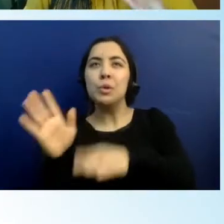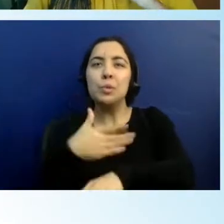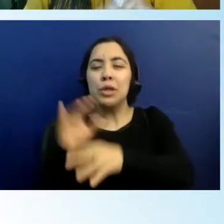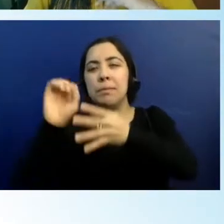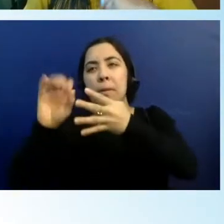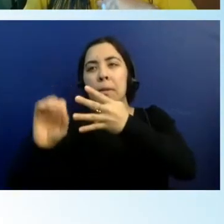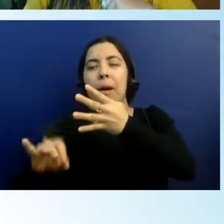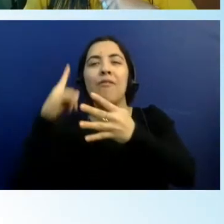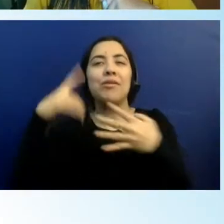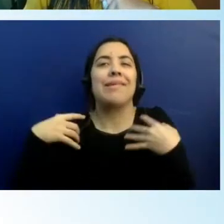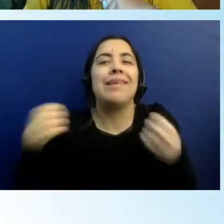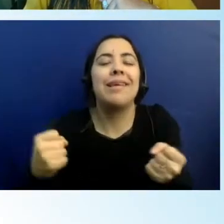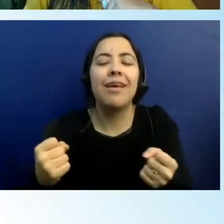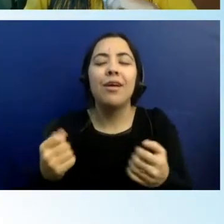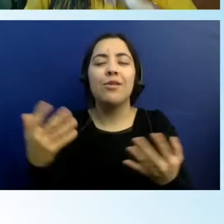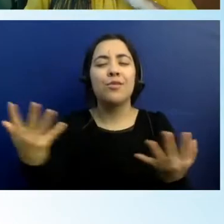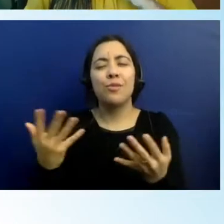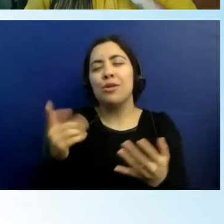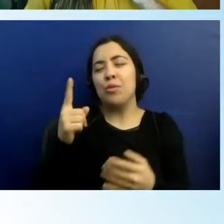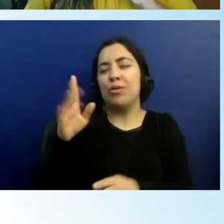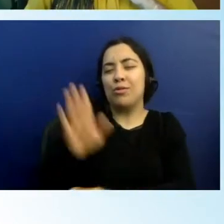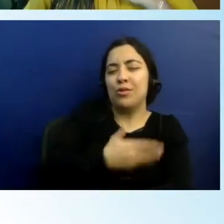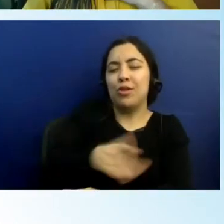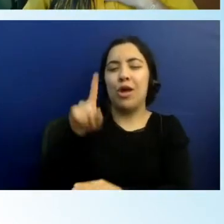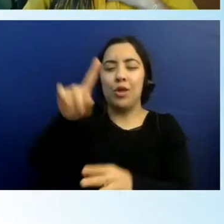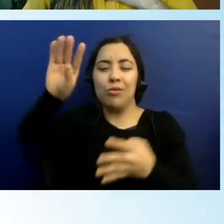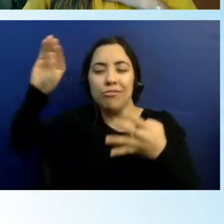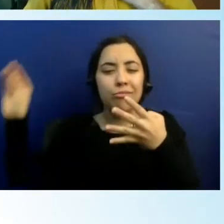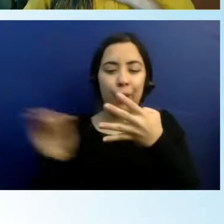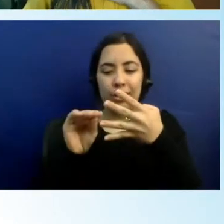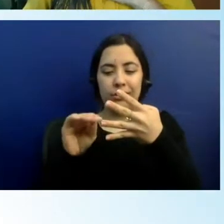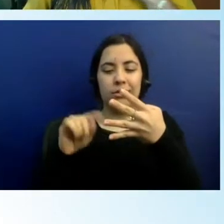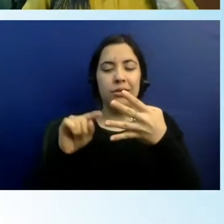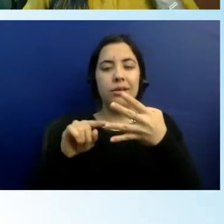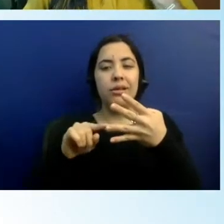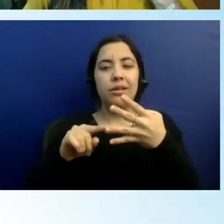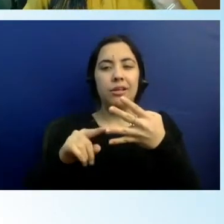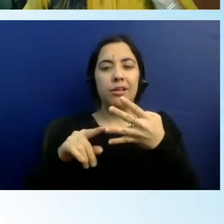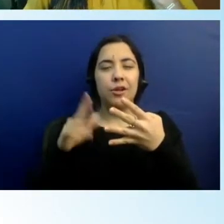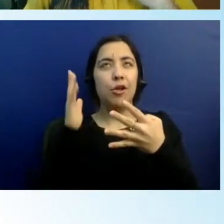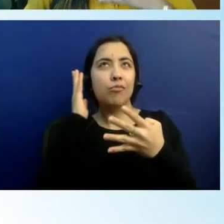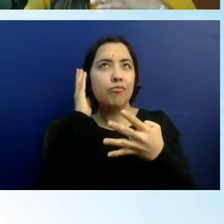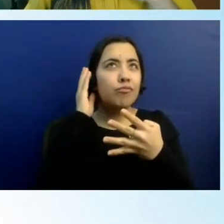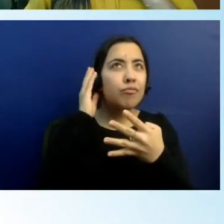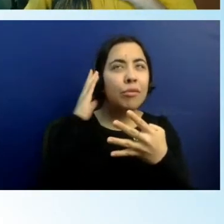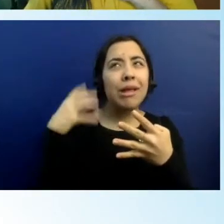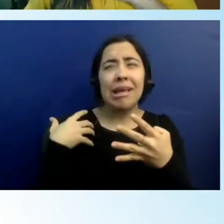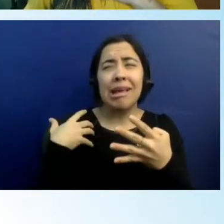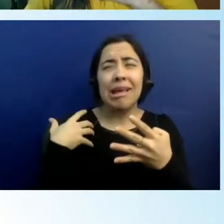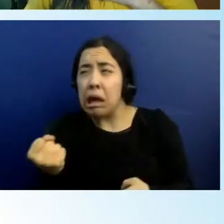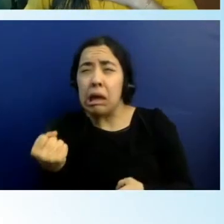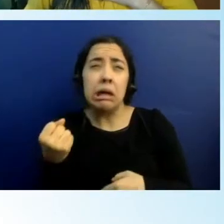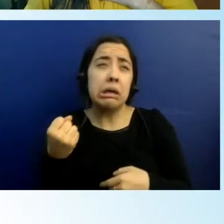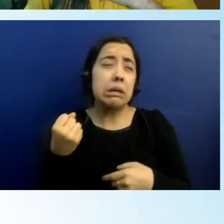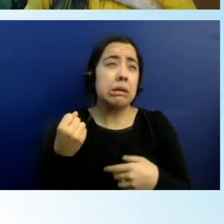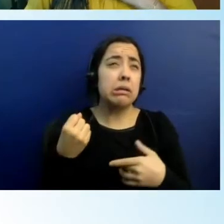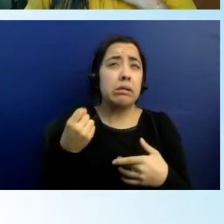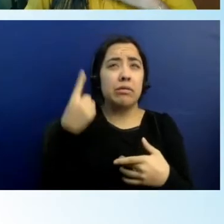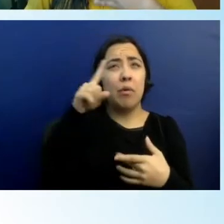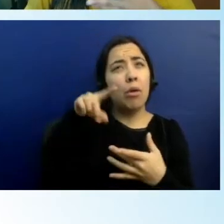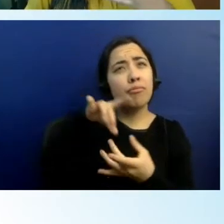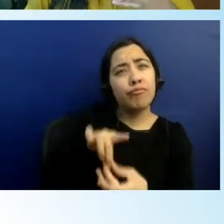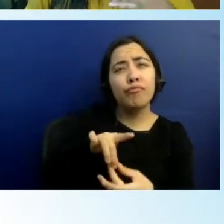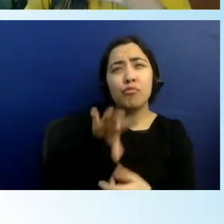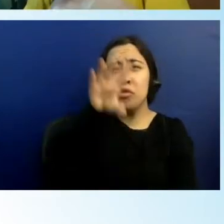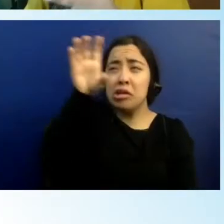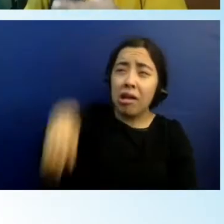would put on that soundtrack? Something that heals, something that's Chicago. What would be your song?